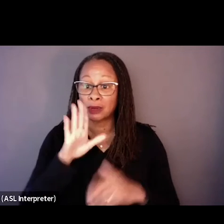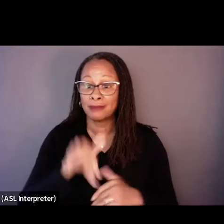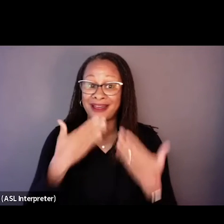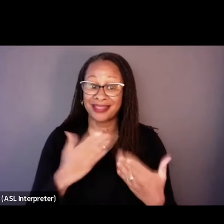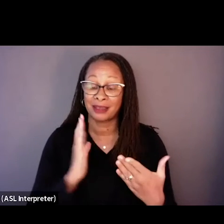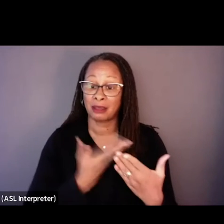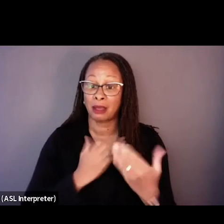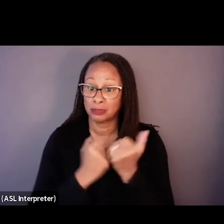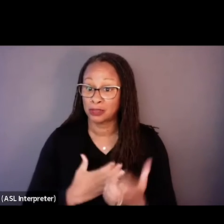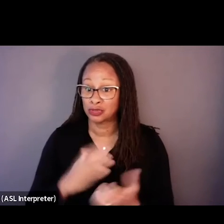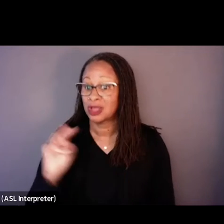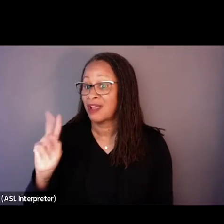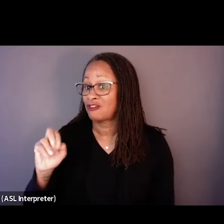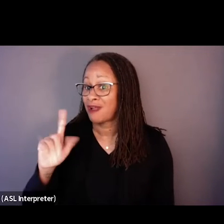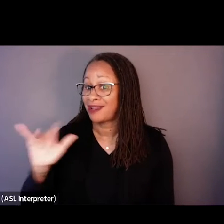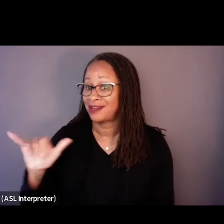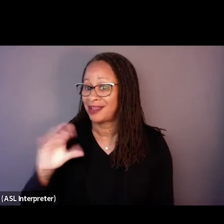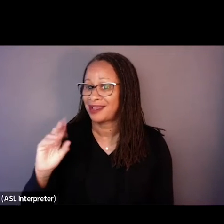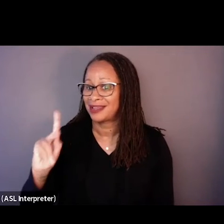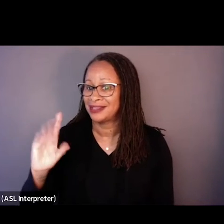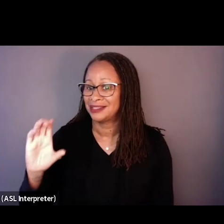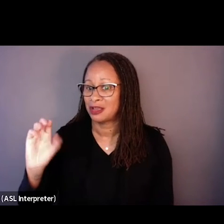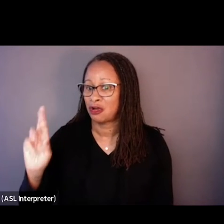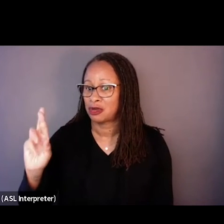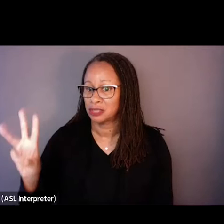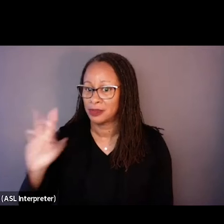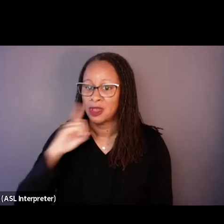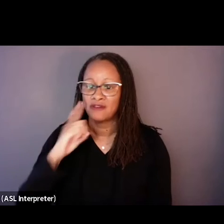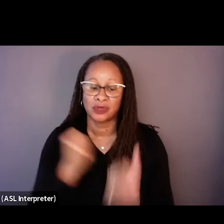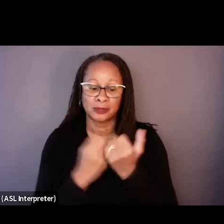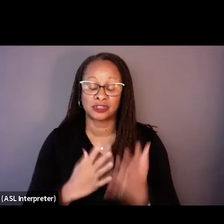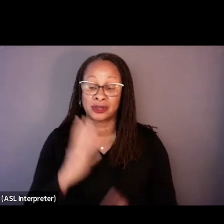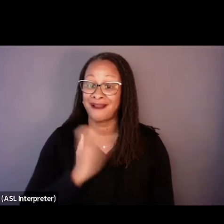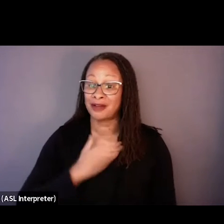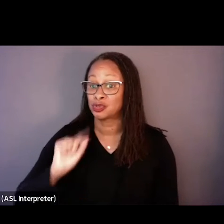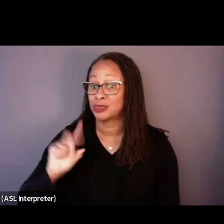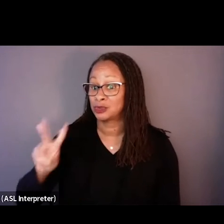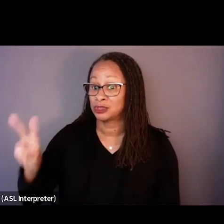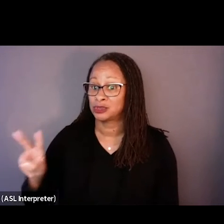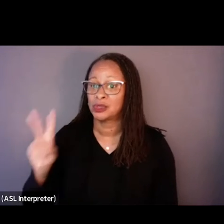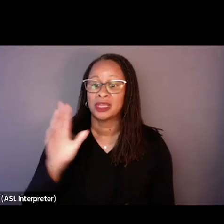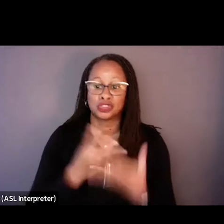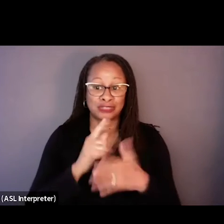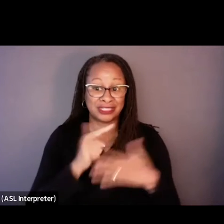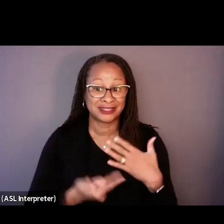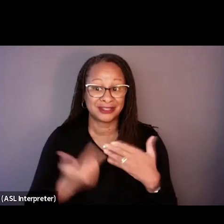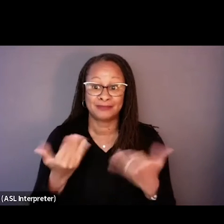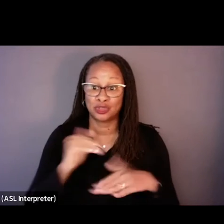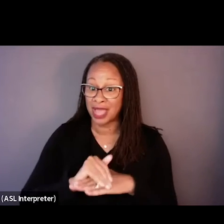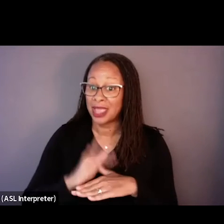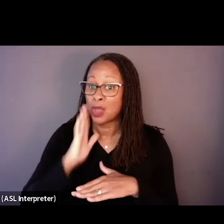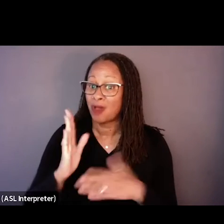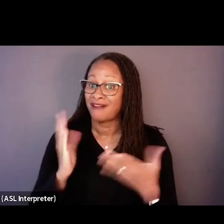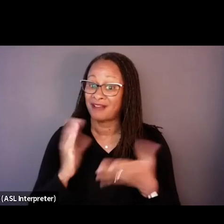our media sponsors, Variety and KCRW, for sponsoring our 2022 screening series. This evening, we'll